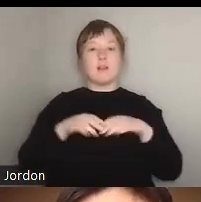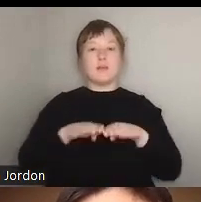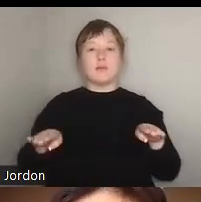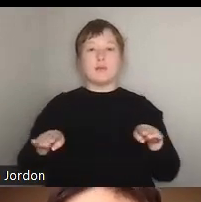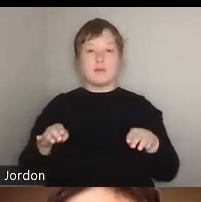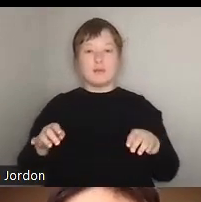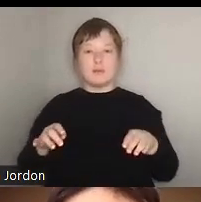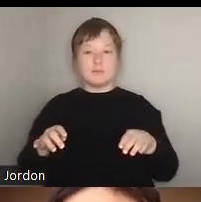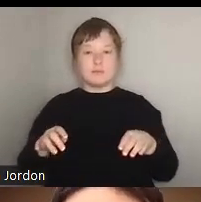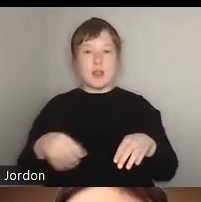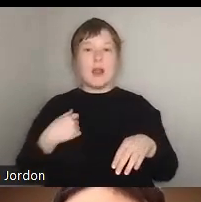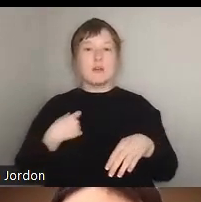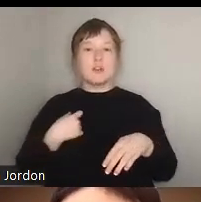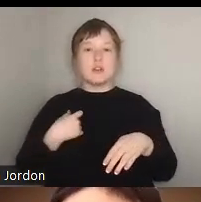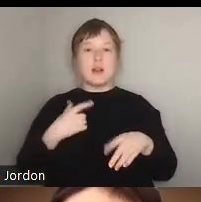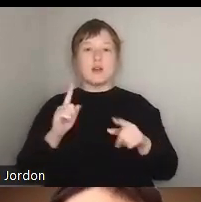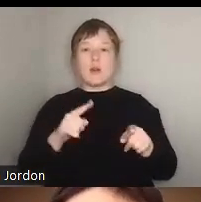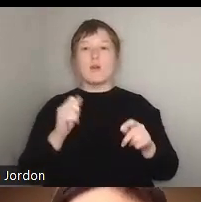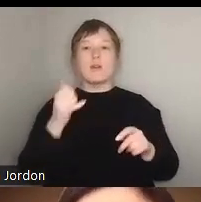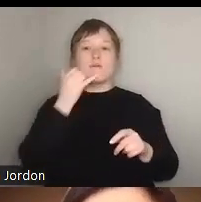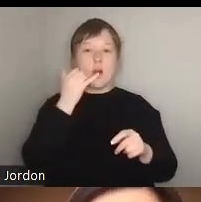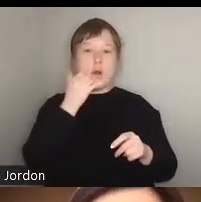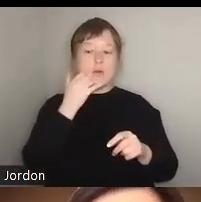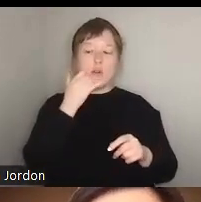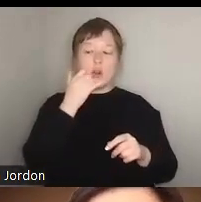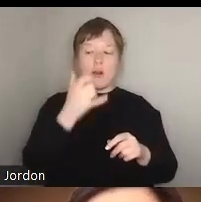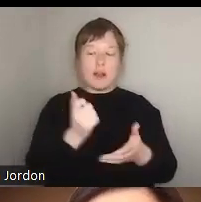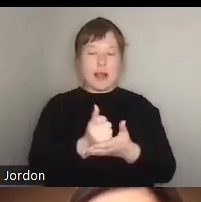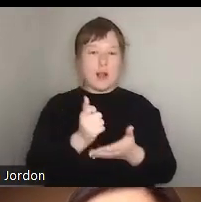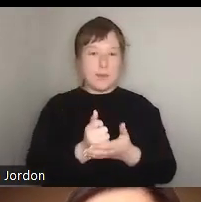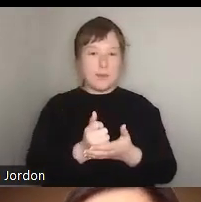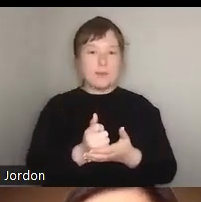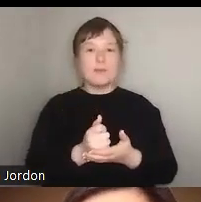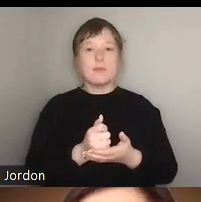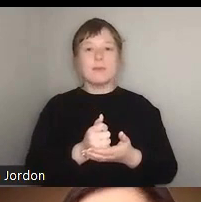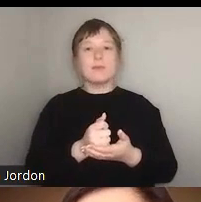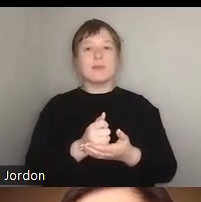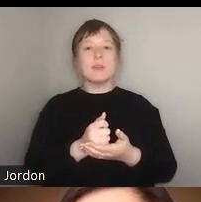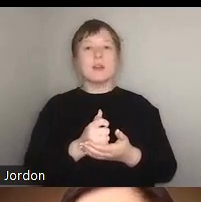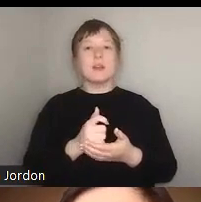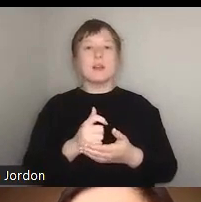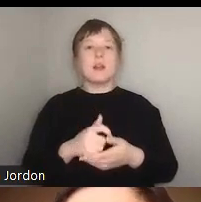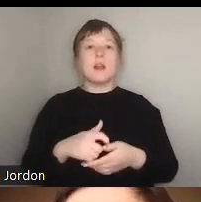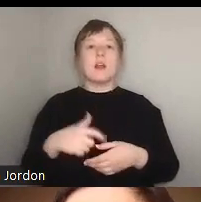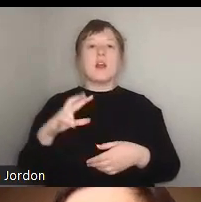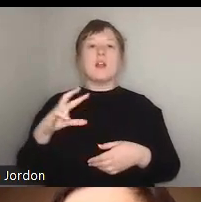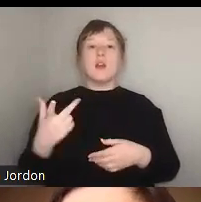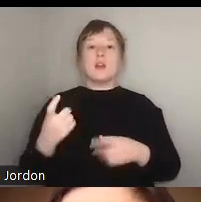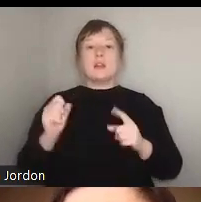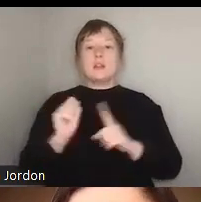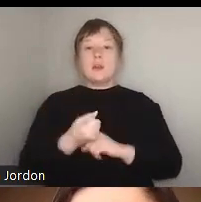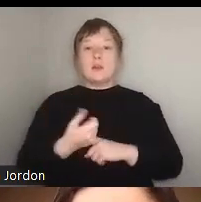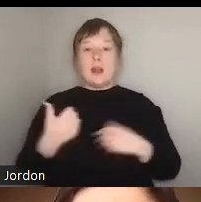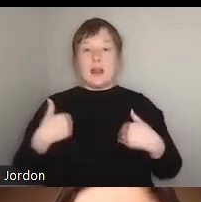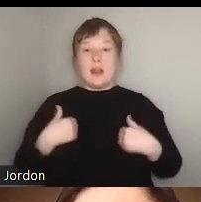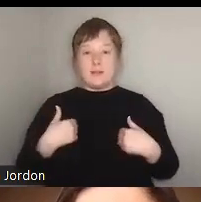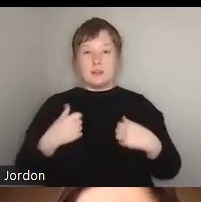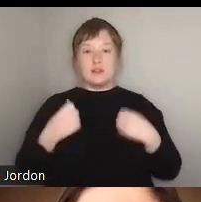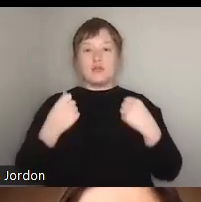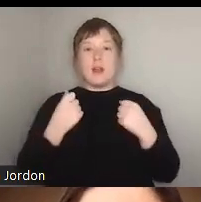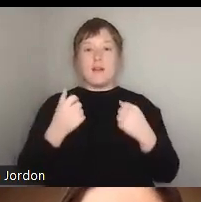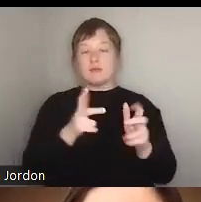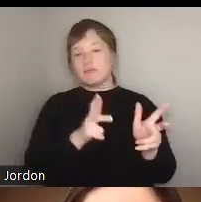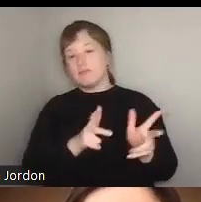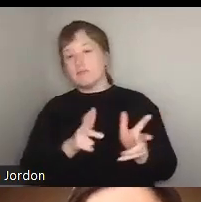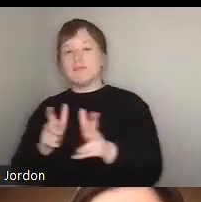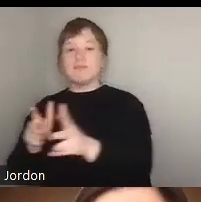and tried to scoot my body towards the telephone so I could call for help. The third incident was an argument we were having. While we were driving in the car, he pulled off to the side of